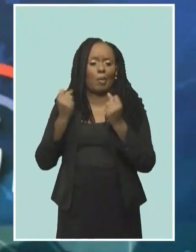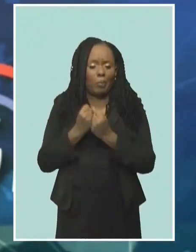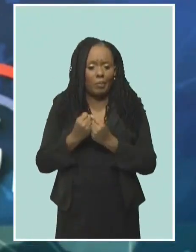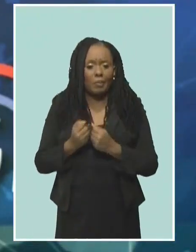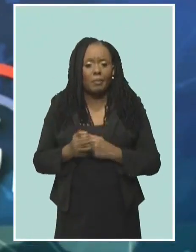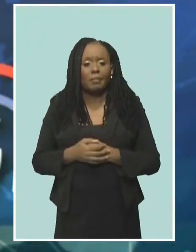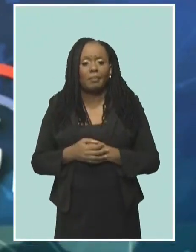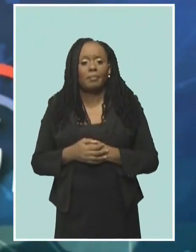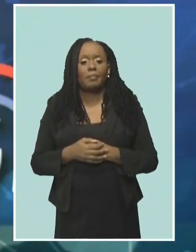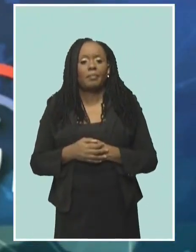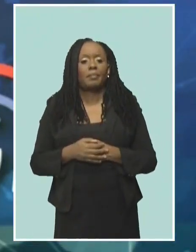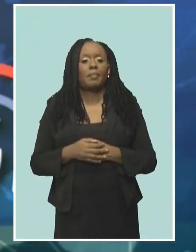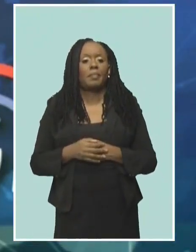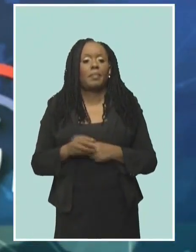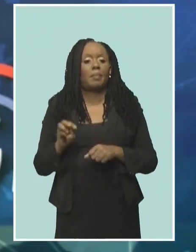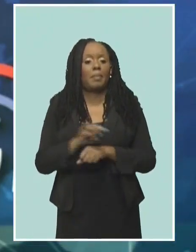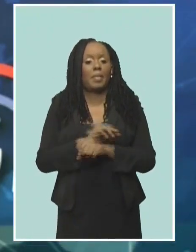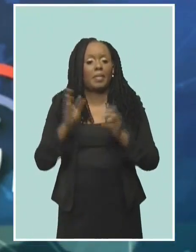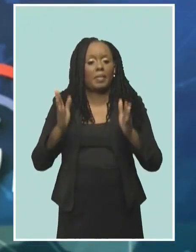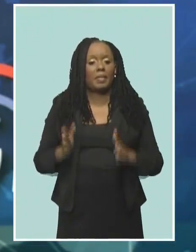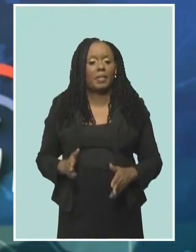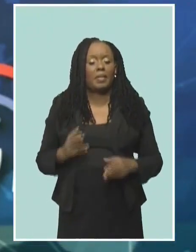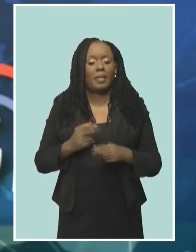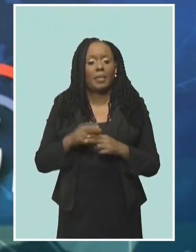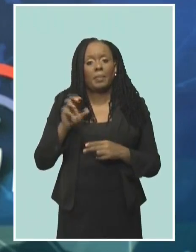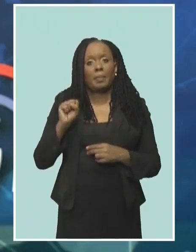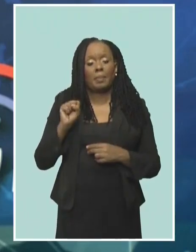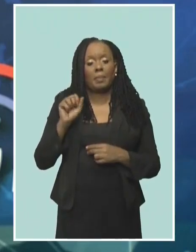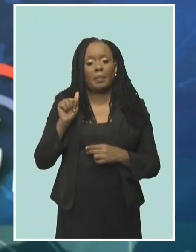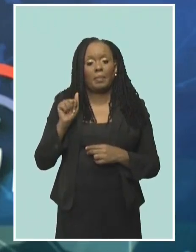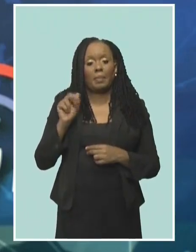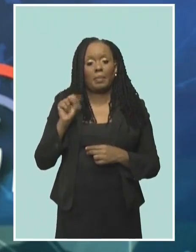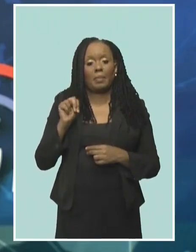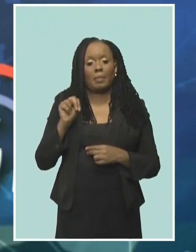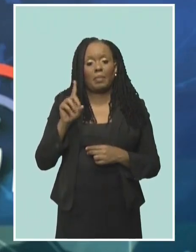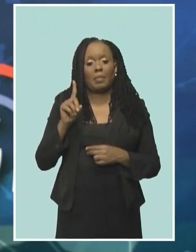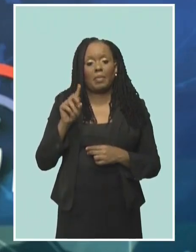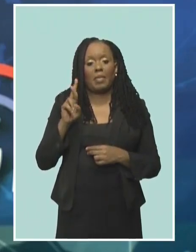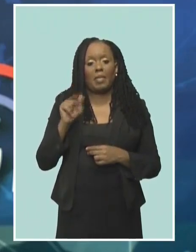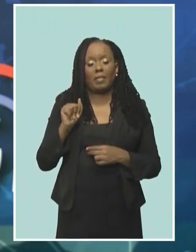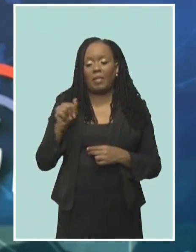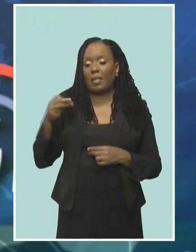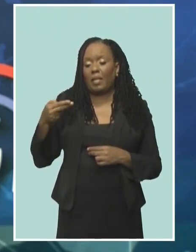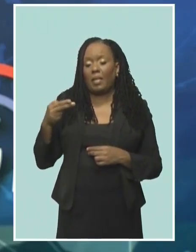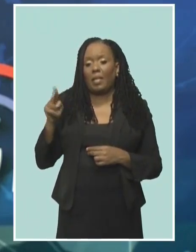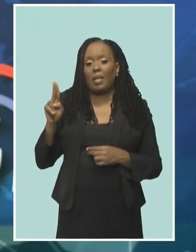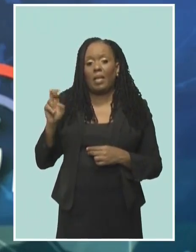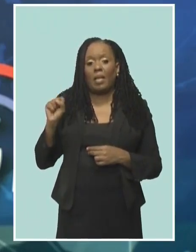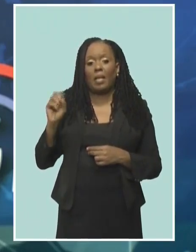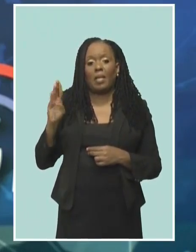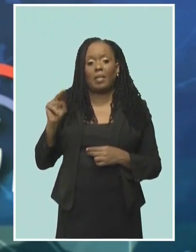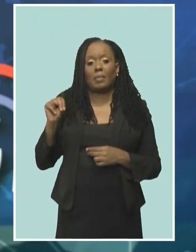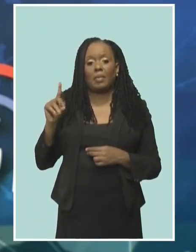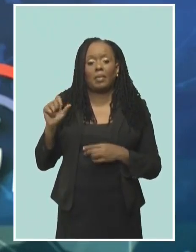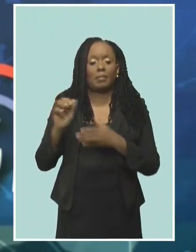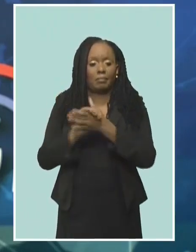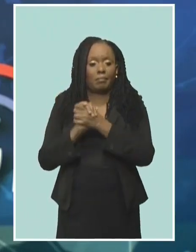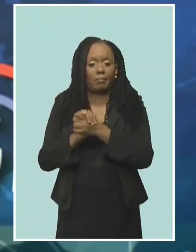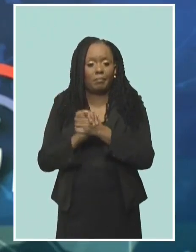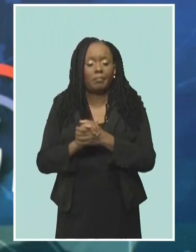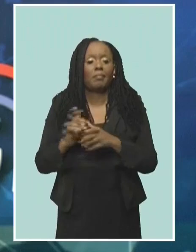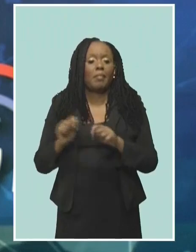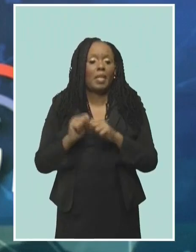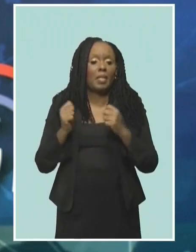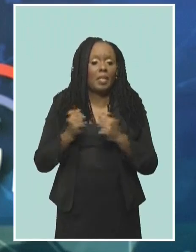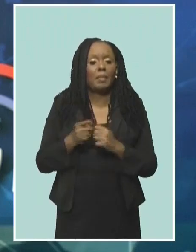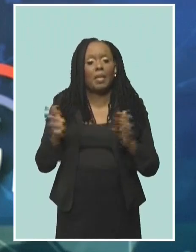Minister of State in the Ministry of Education Sandra Husbands congratulated the Barbados team and everyone who assisted with their preparation. She